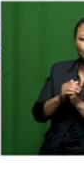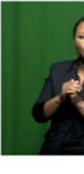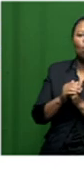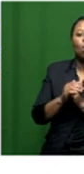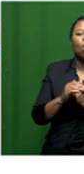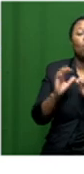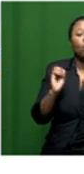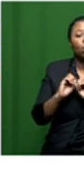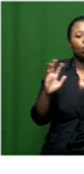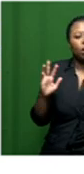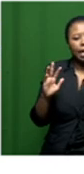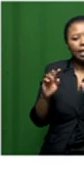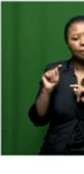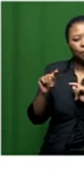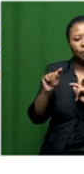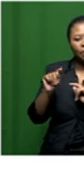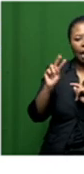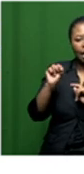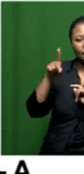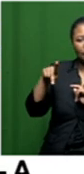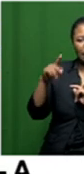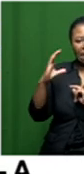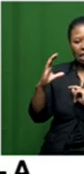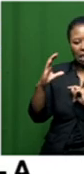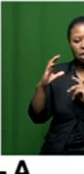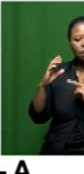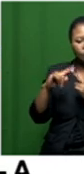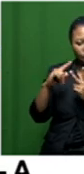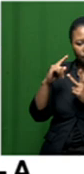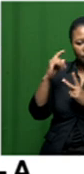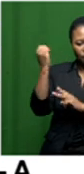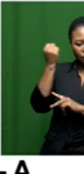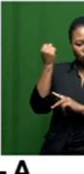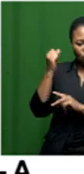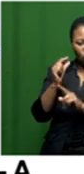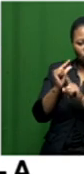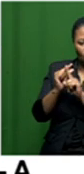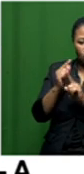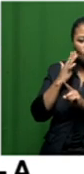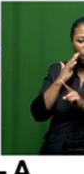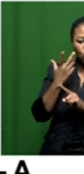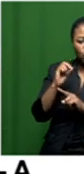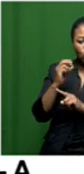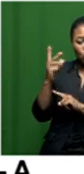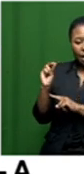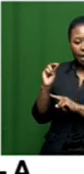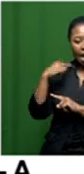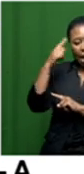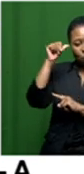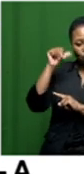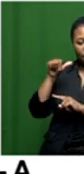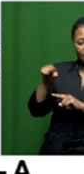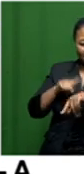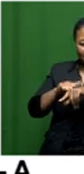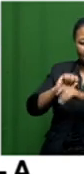through our NPC, Victory of the Word, in 2020 April during the